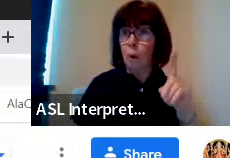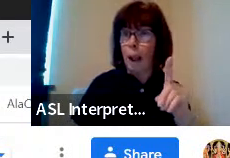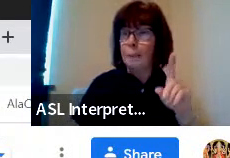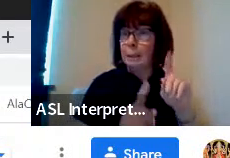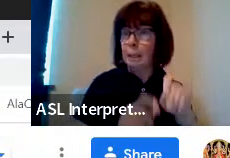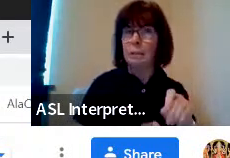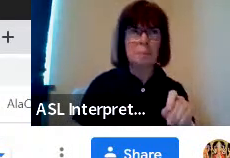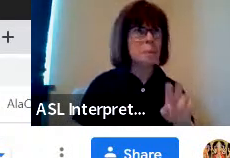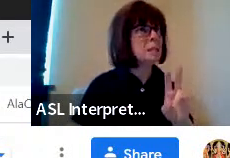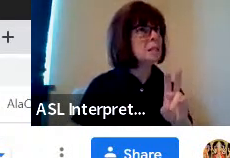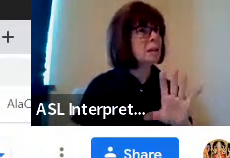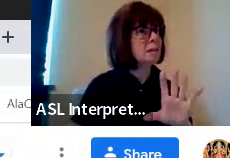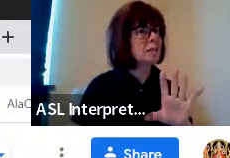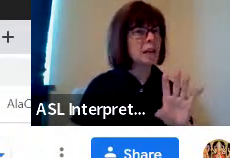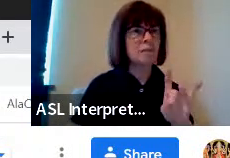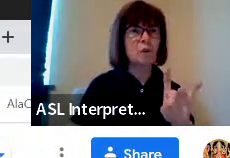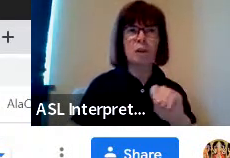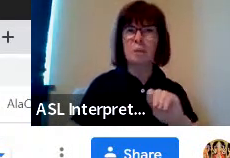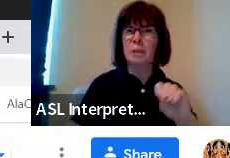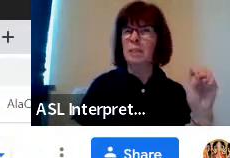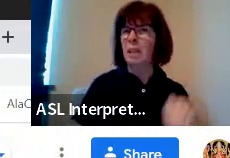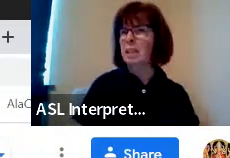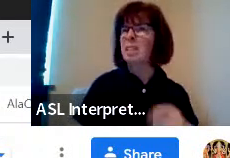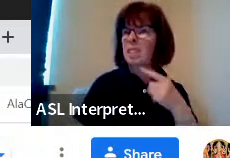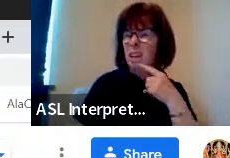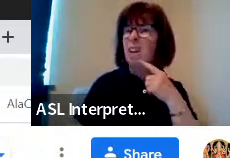people feel like they have easy access.